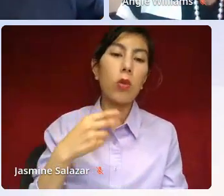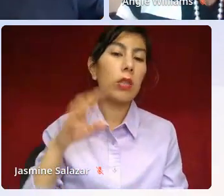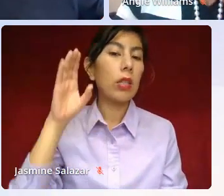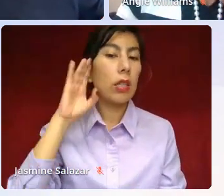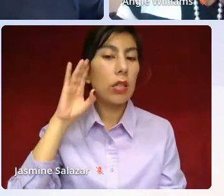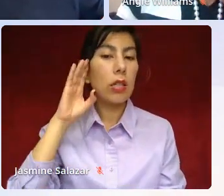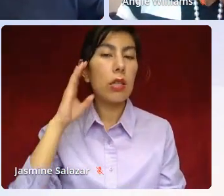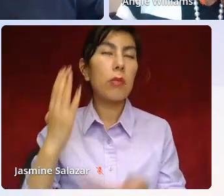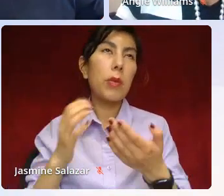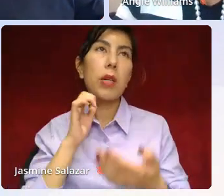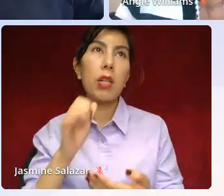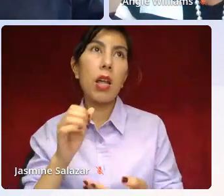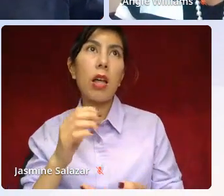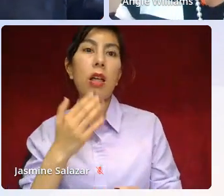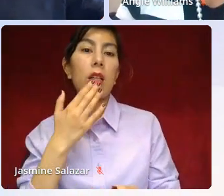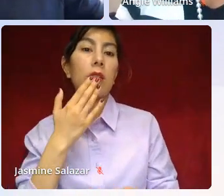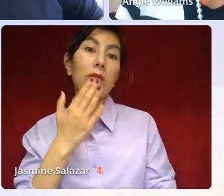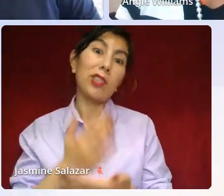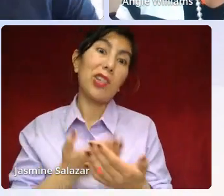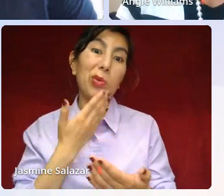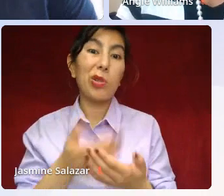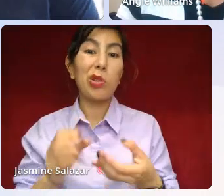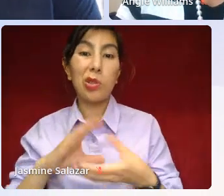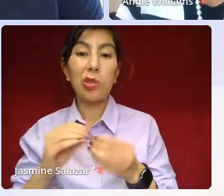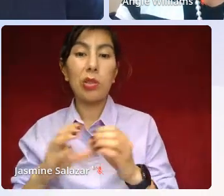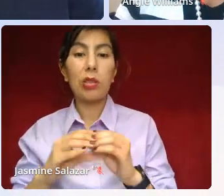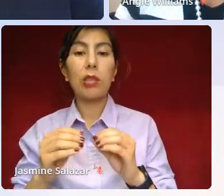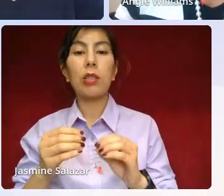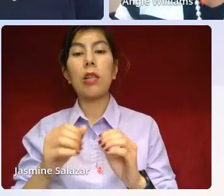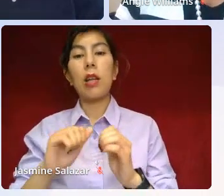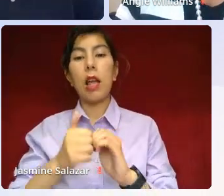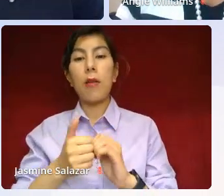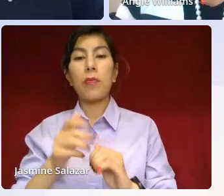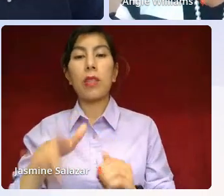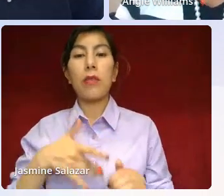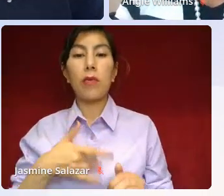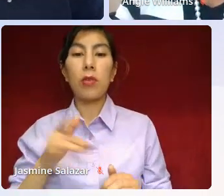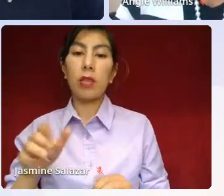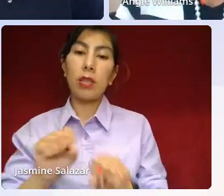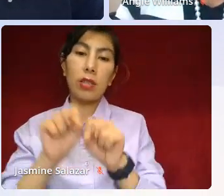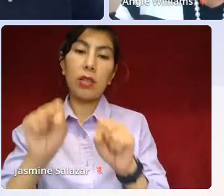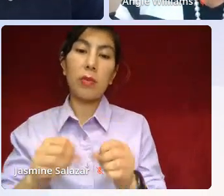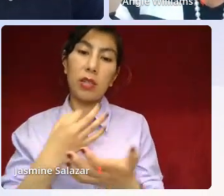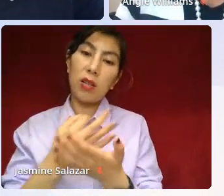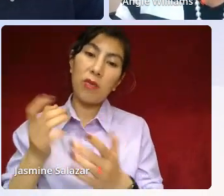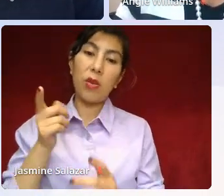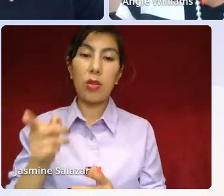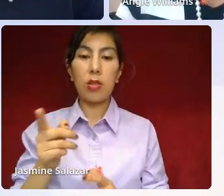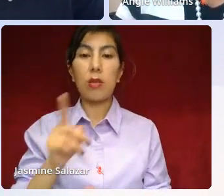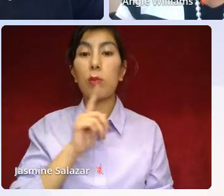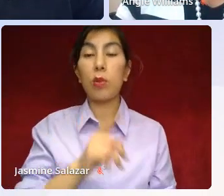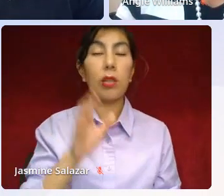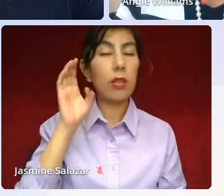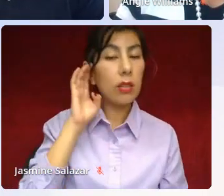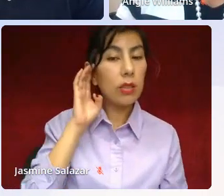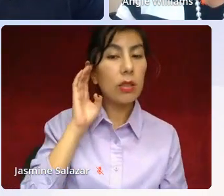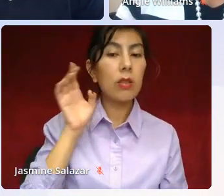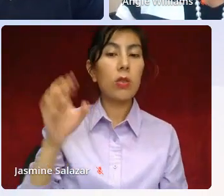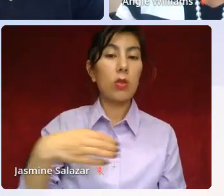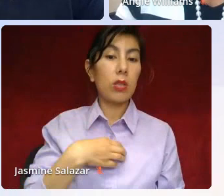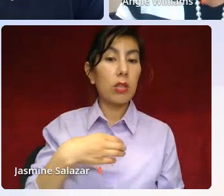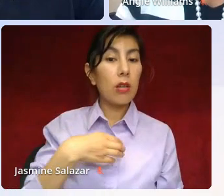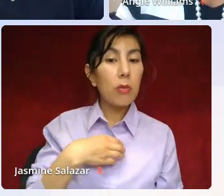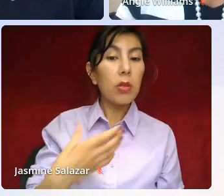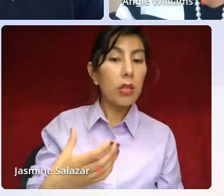maybe not the so good stories too, and how they felt the system has failed them, and really listening to the complainers,